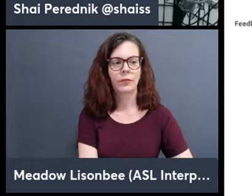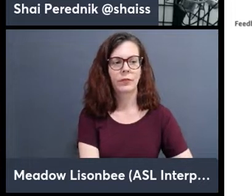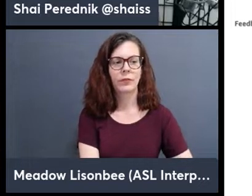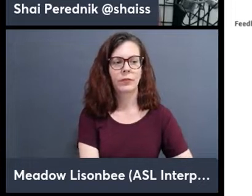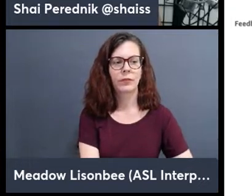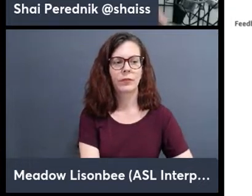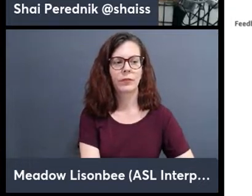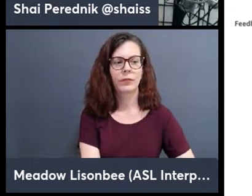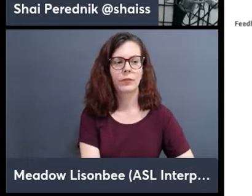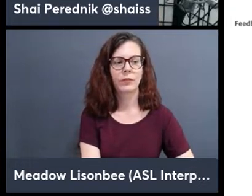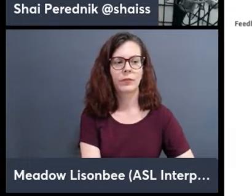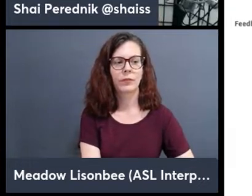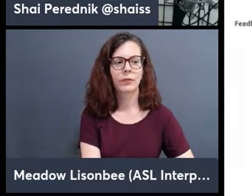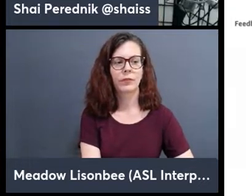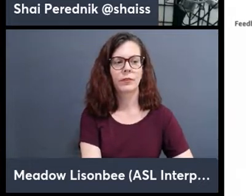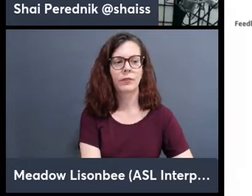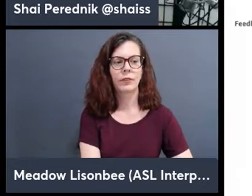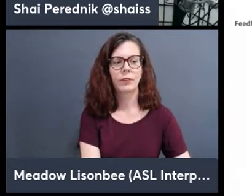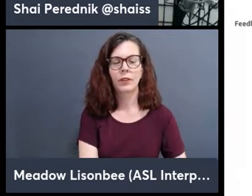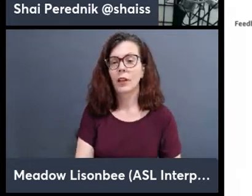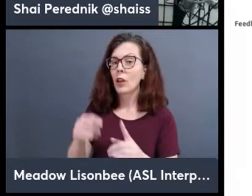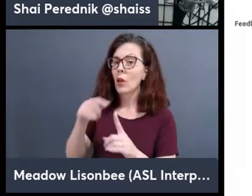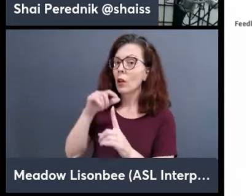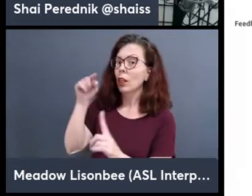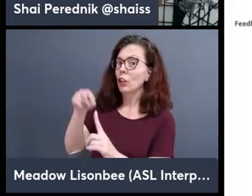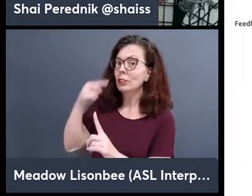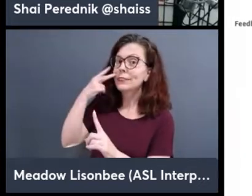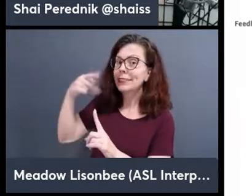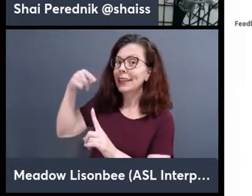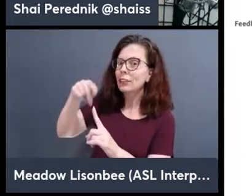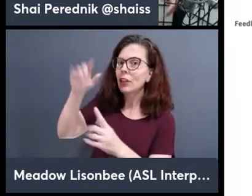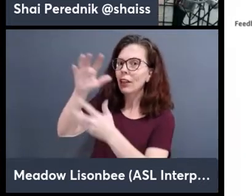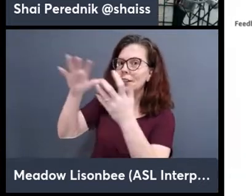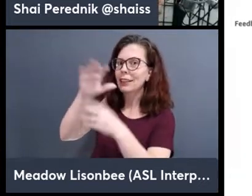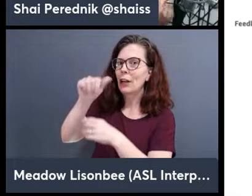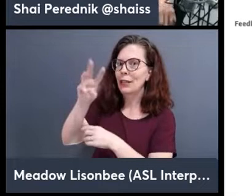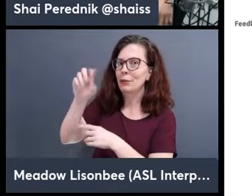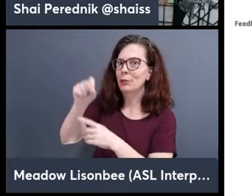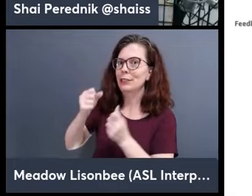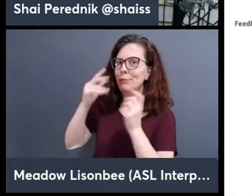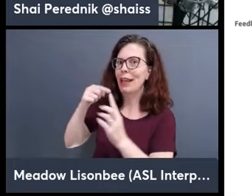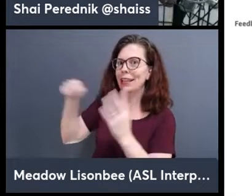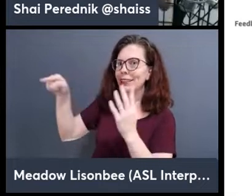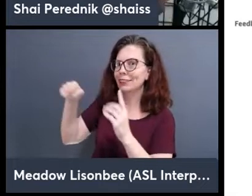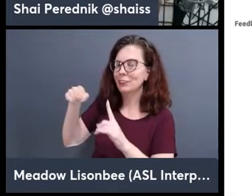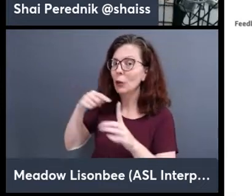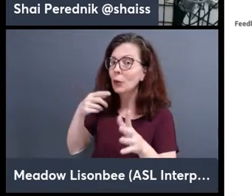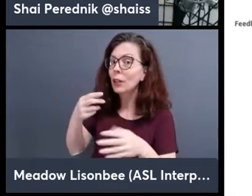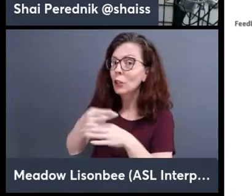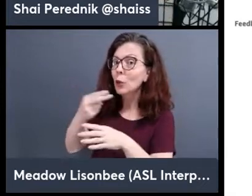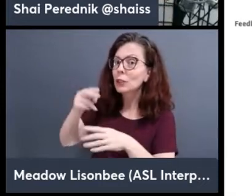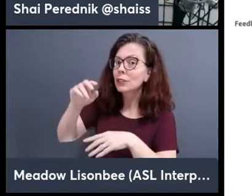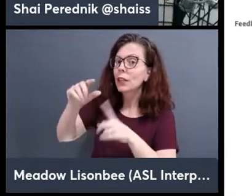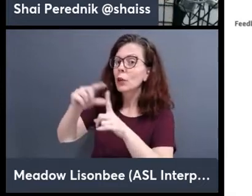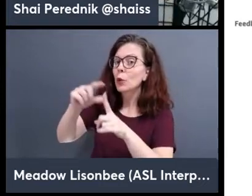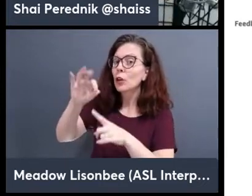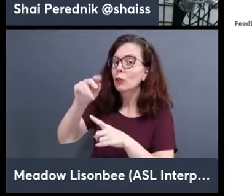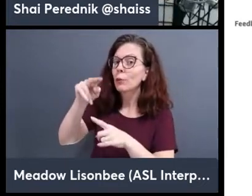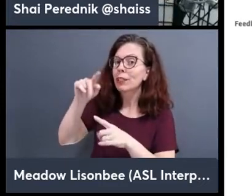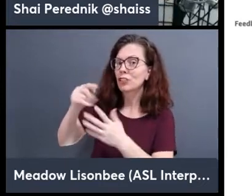pro tip. I did not know that. Yep. There's a lot of cloud in AWS, right? So use the word formation, and I'll take you right